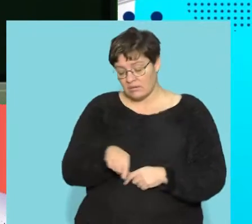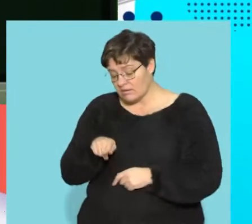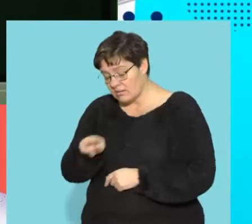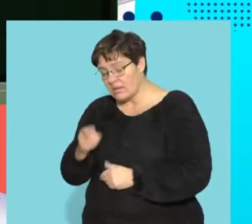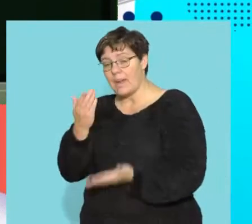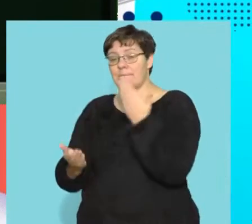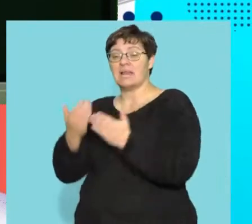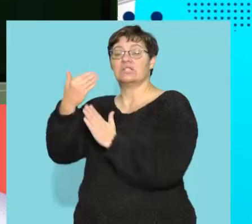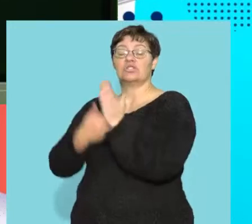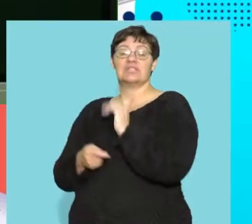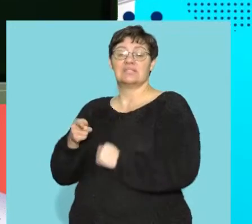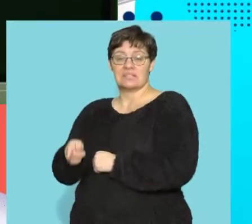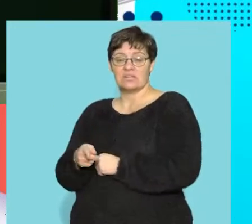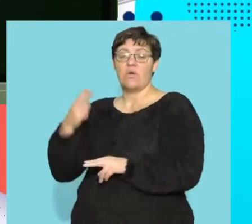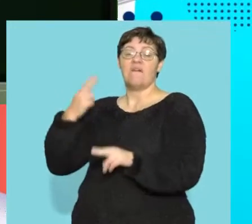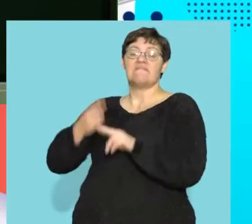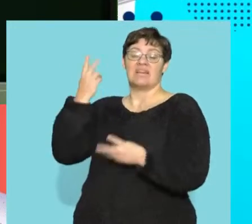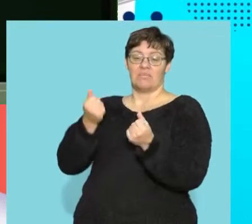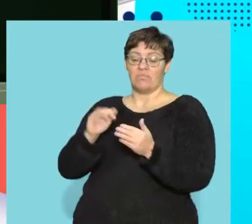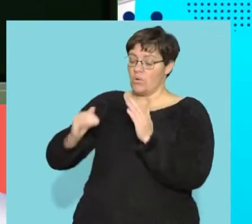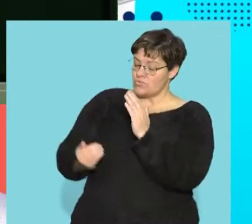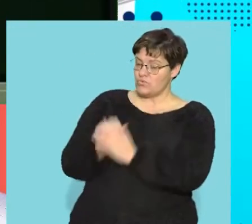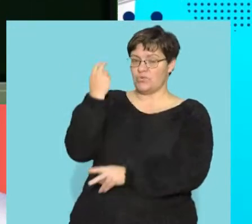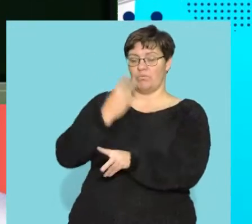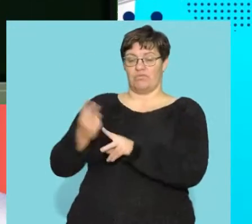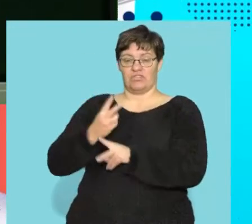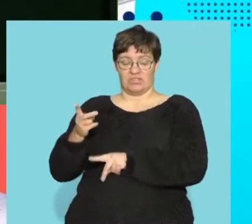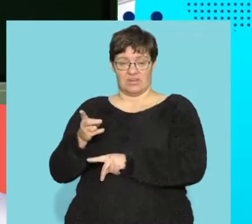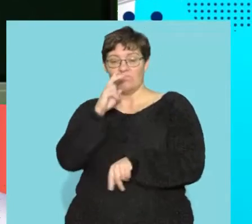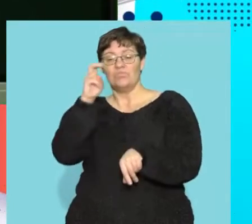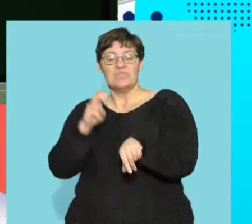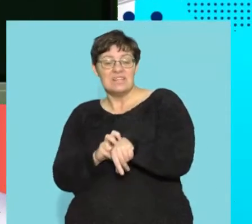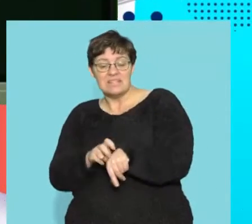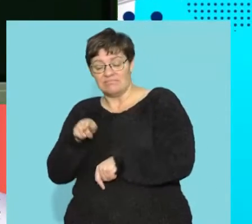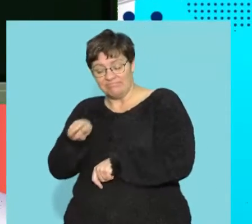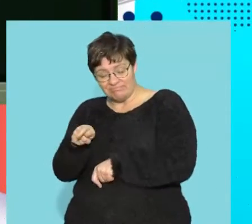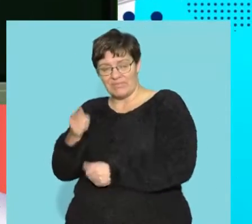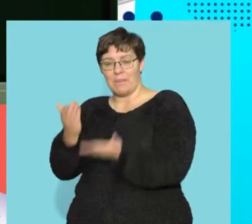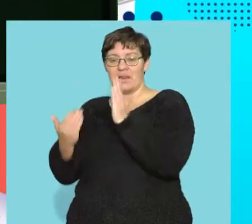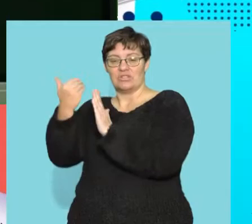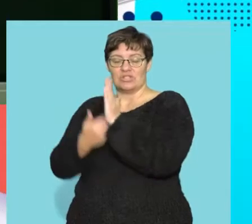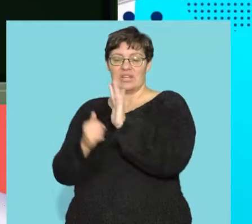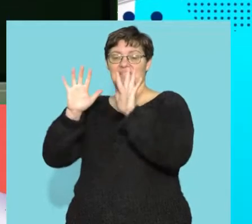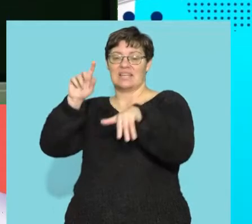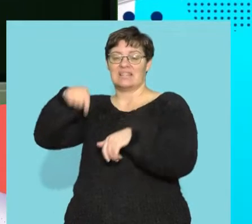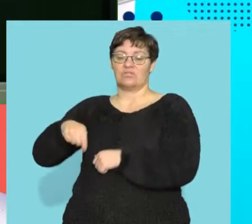goes to your balance sheet? Your final amount, your new provision that you need in your balance sheet is